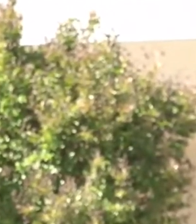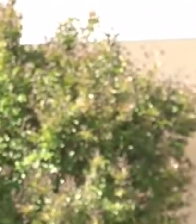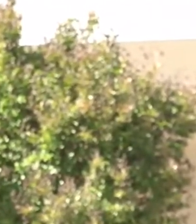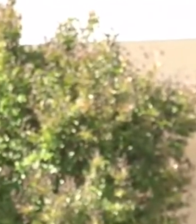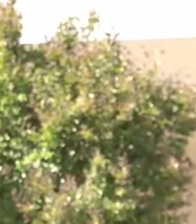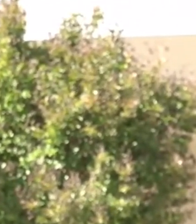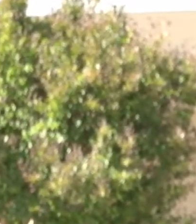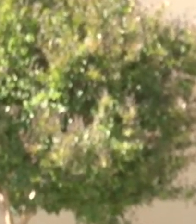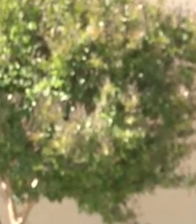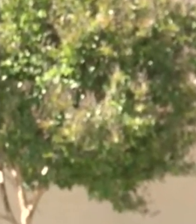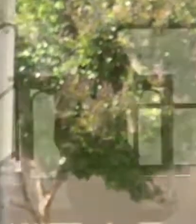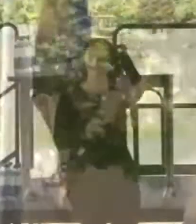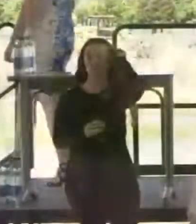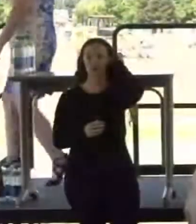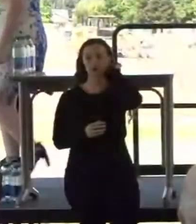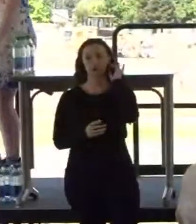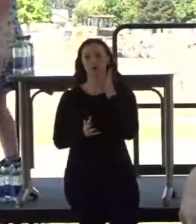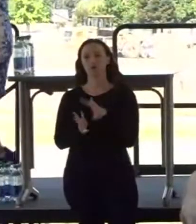you. Thank you.